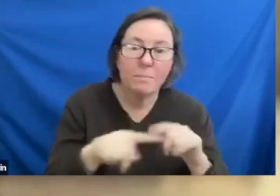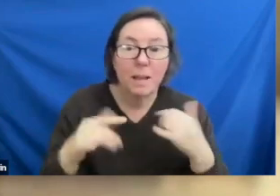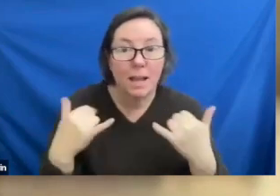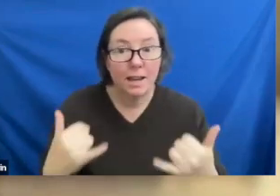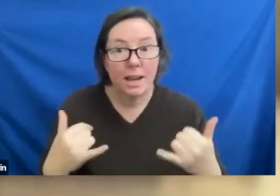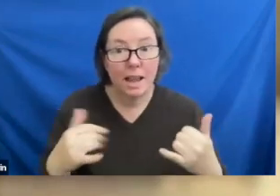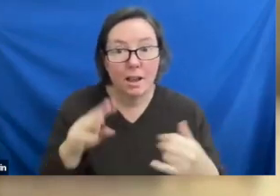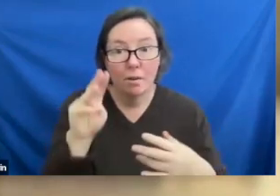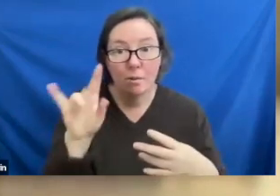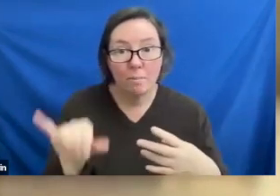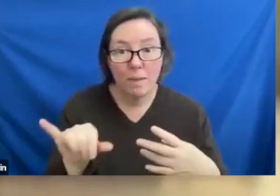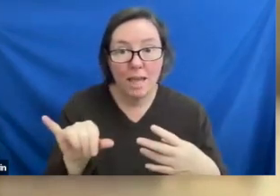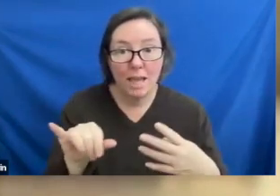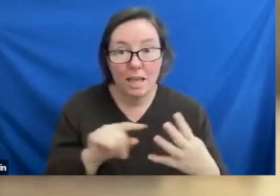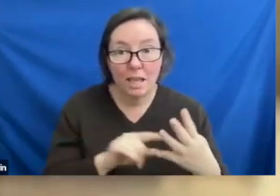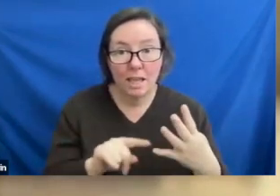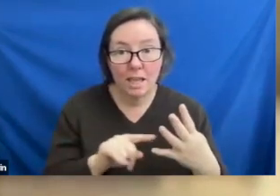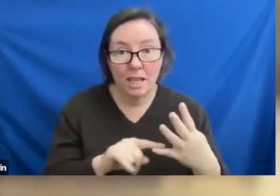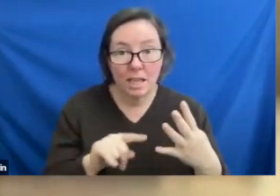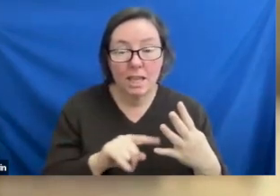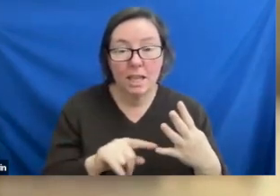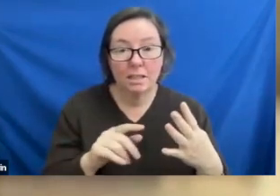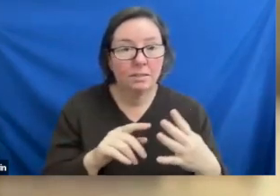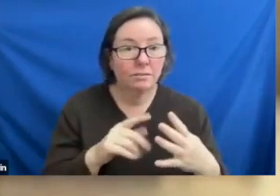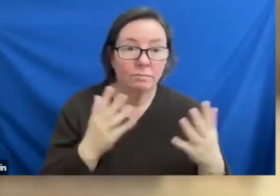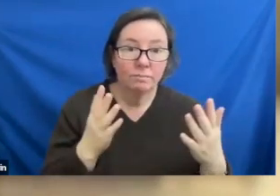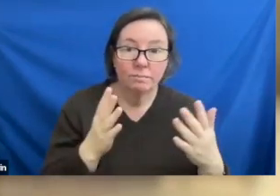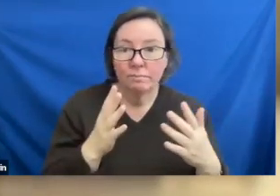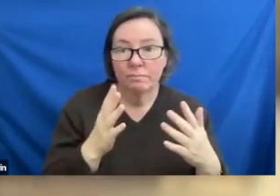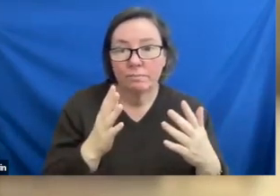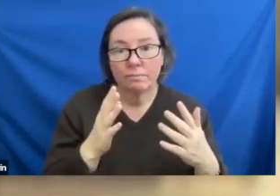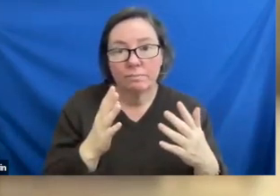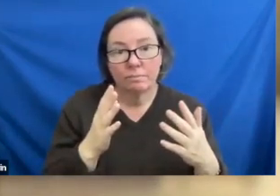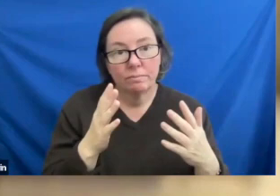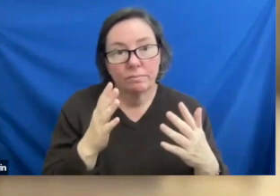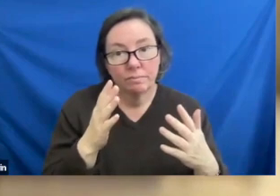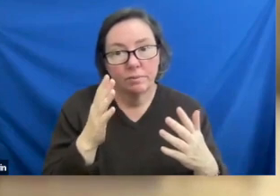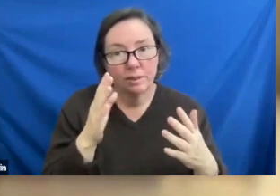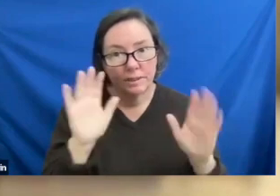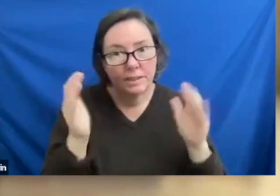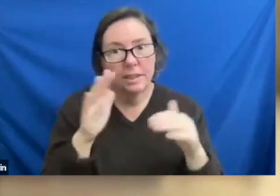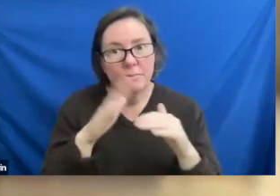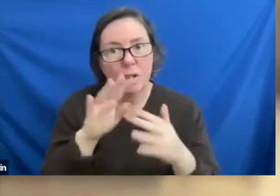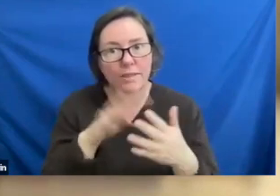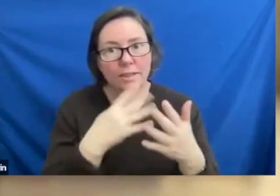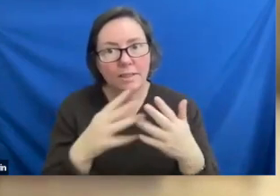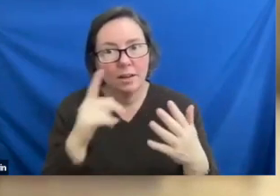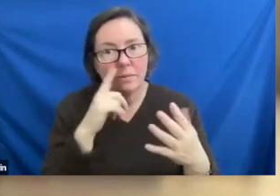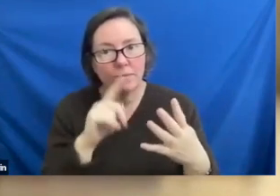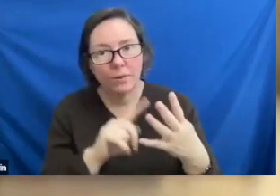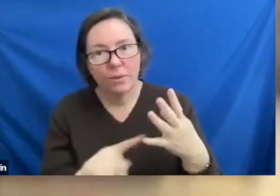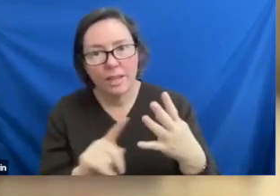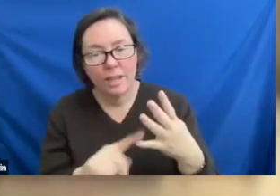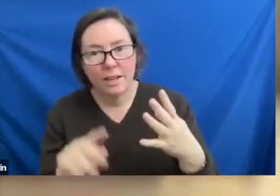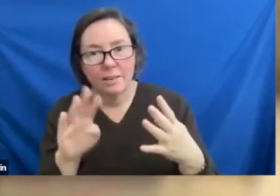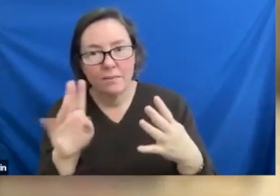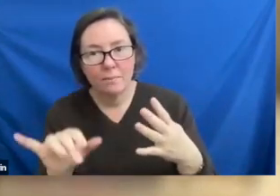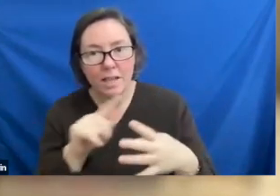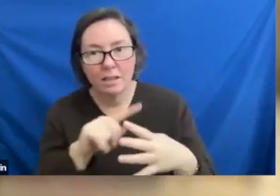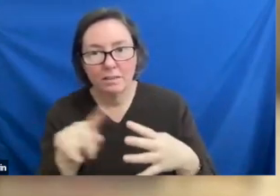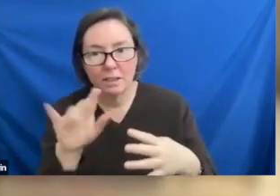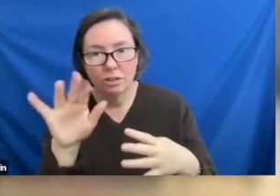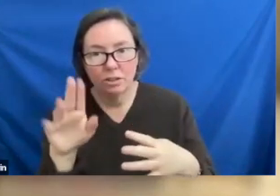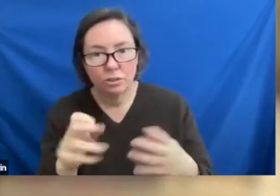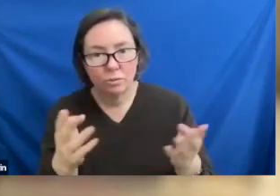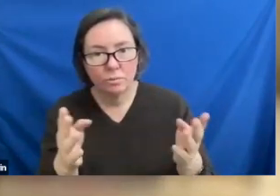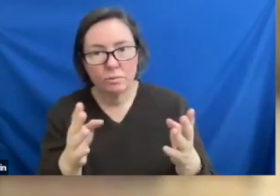of May, and it does appear that we're on the schedule that was committed when we started this.